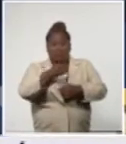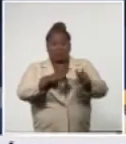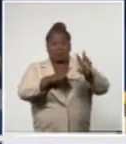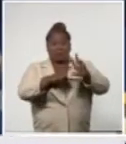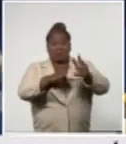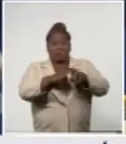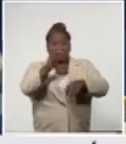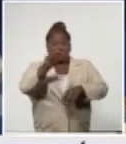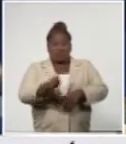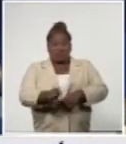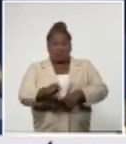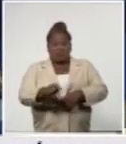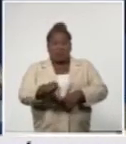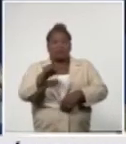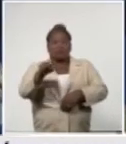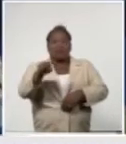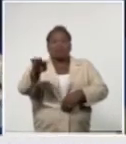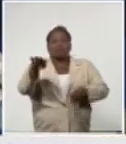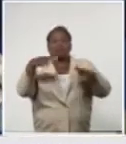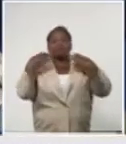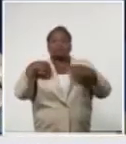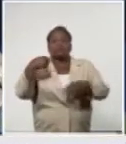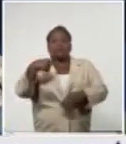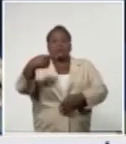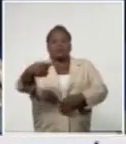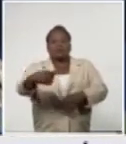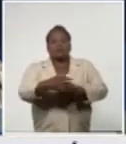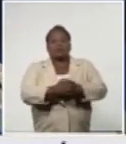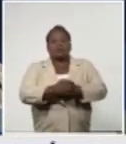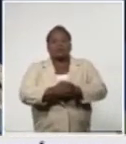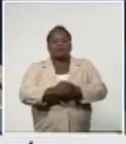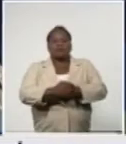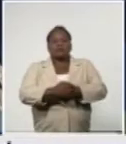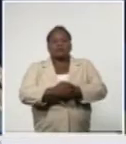our audience tuning in at this hour.